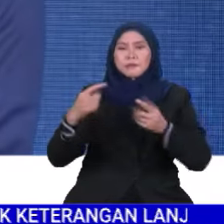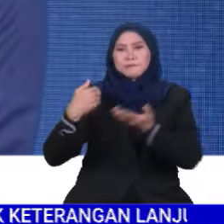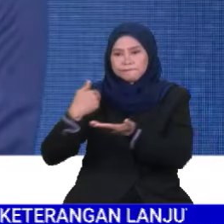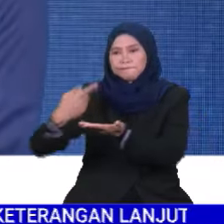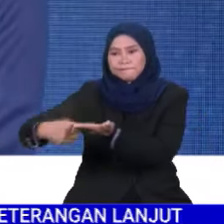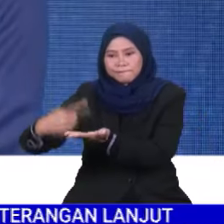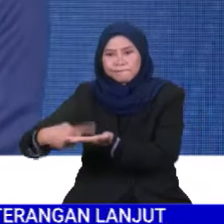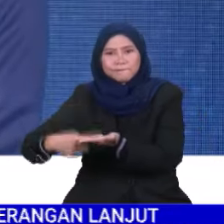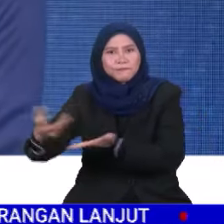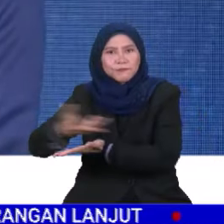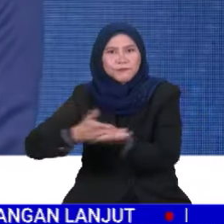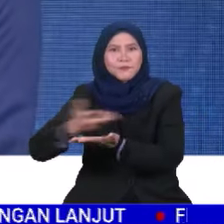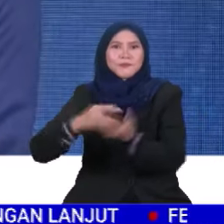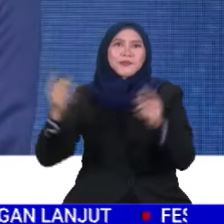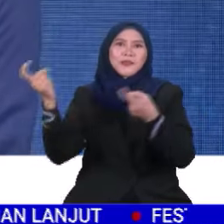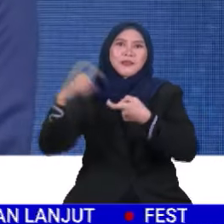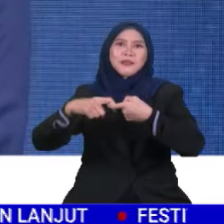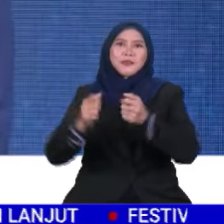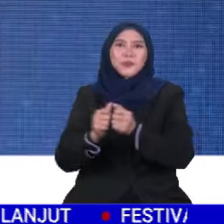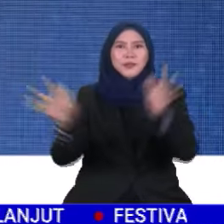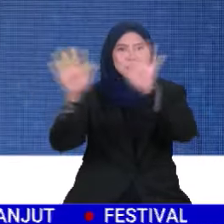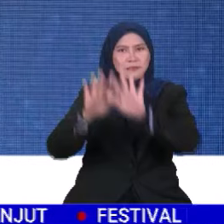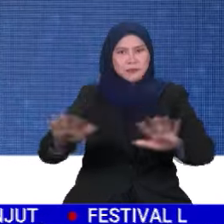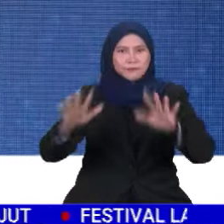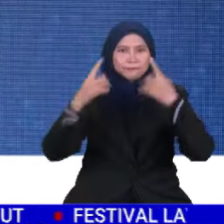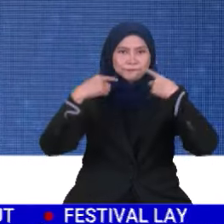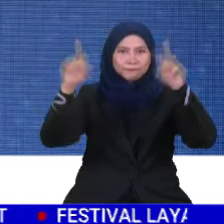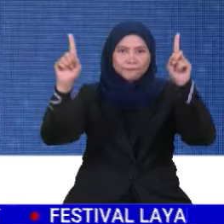dan dilaksana dengan jayanya.